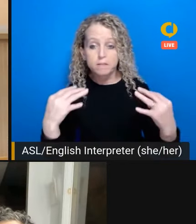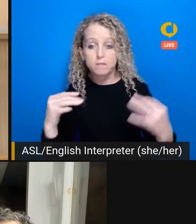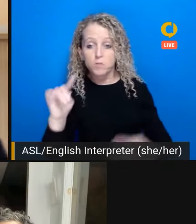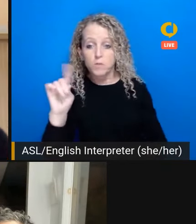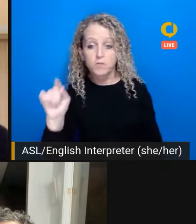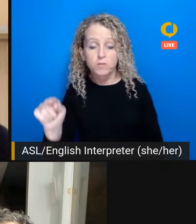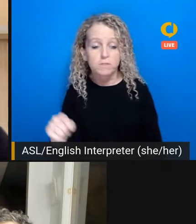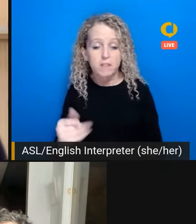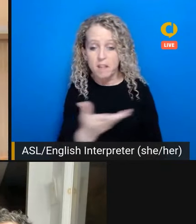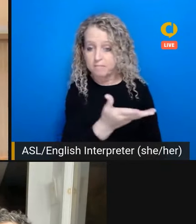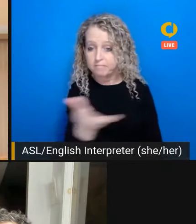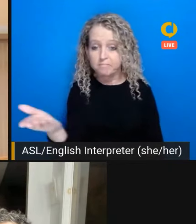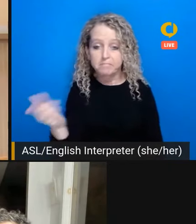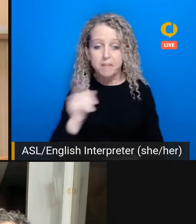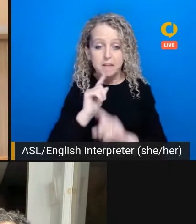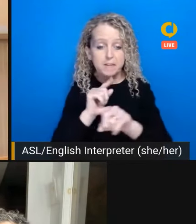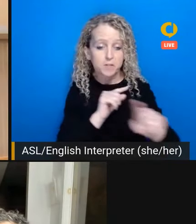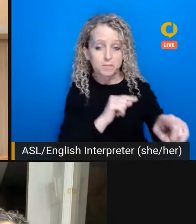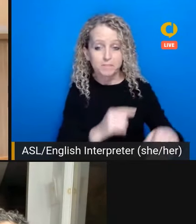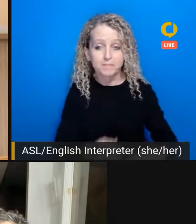just jump in.